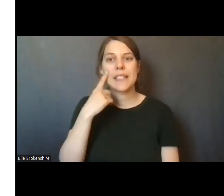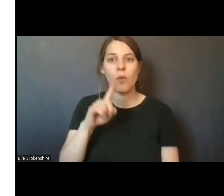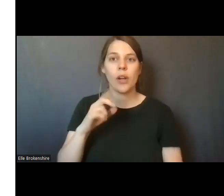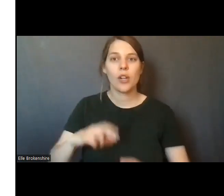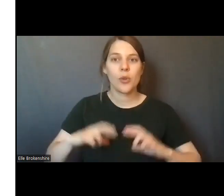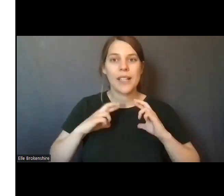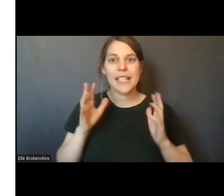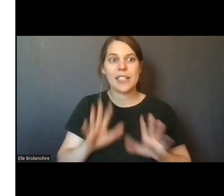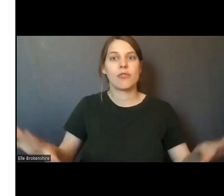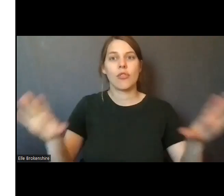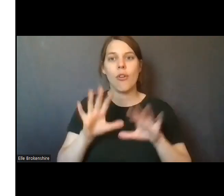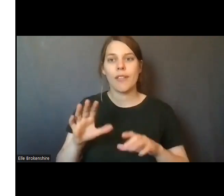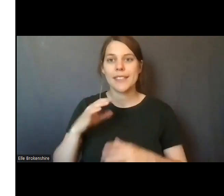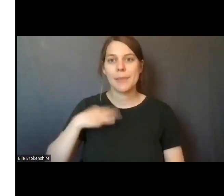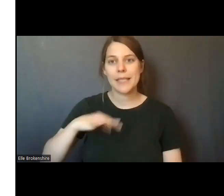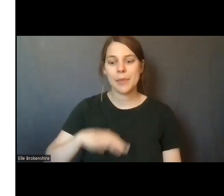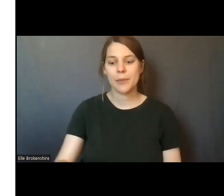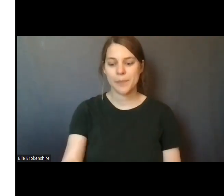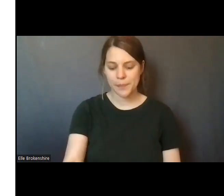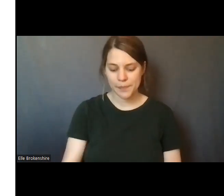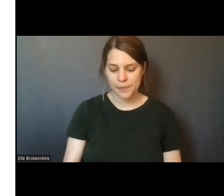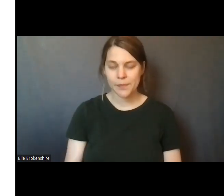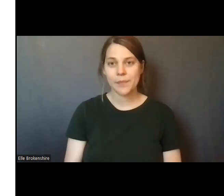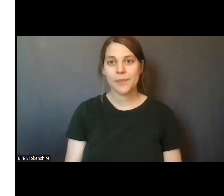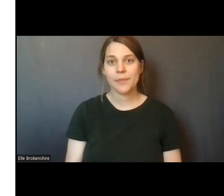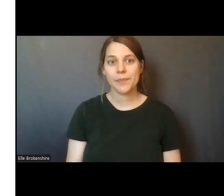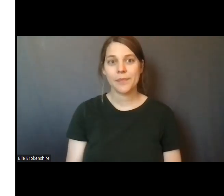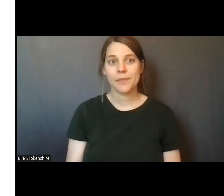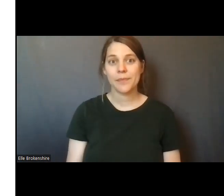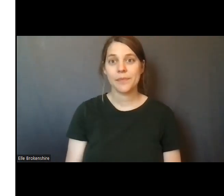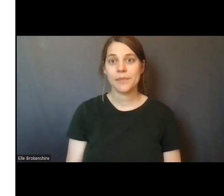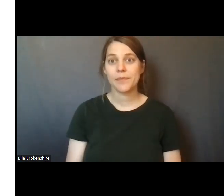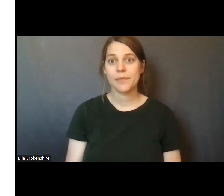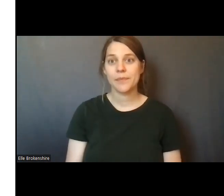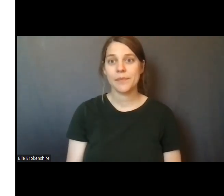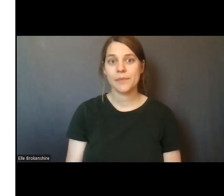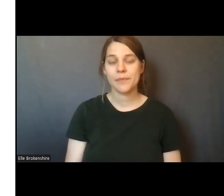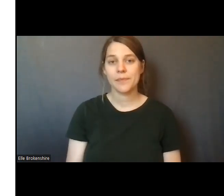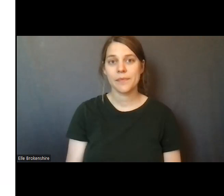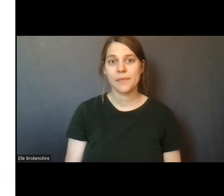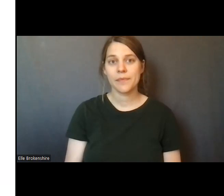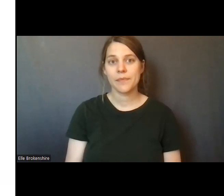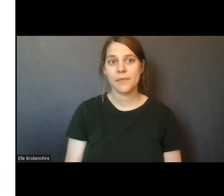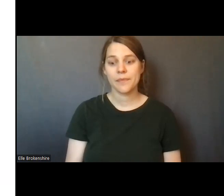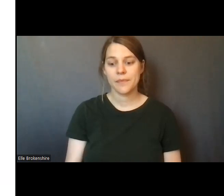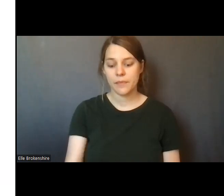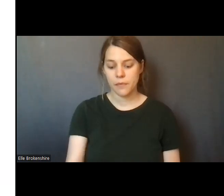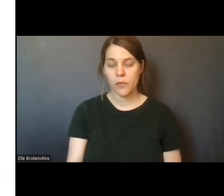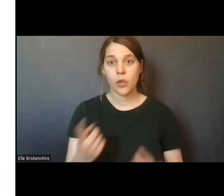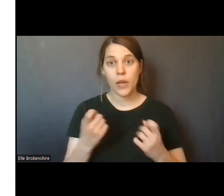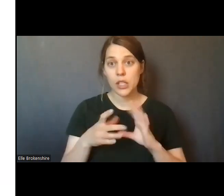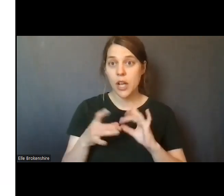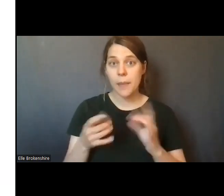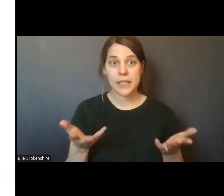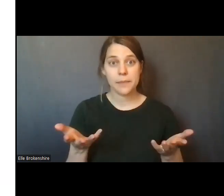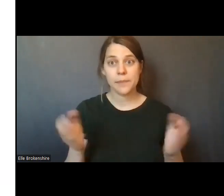throughout the city. So I don't know if there's any other questions or comments from the board. If not, we can. Oh, all right.